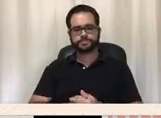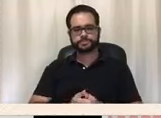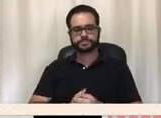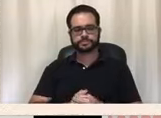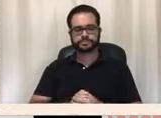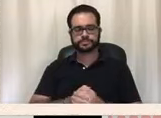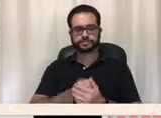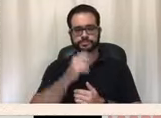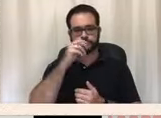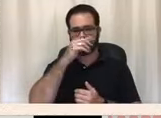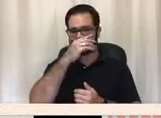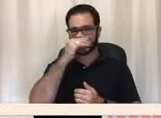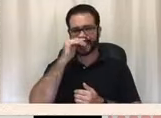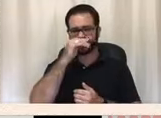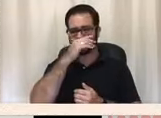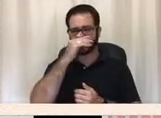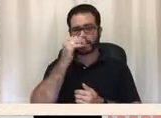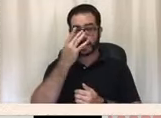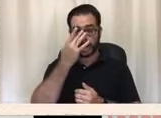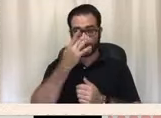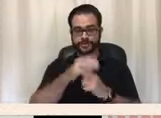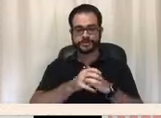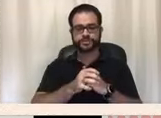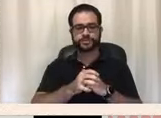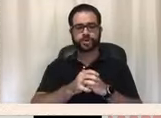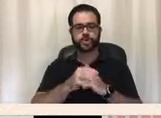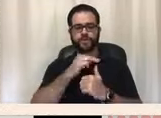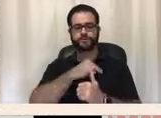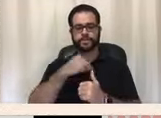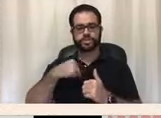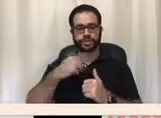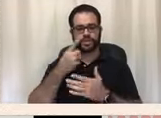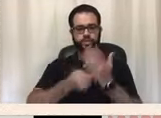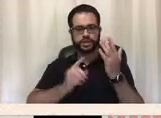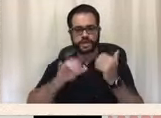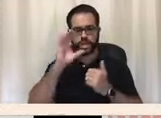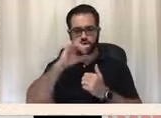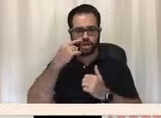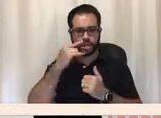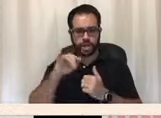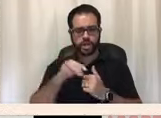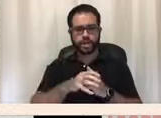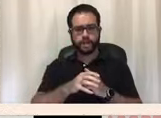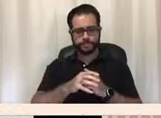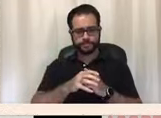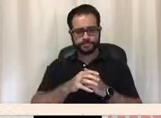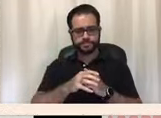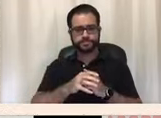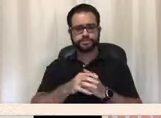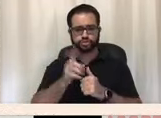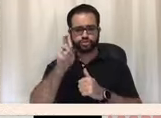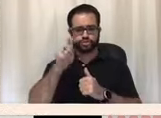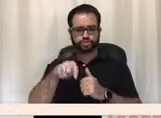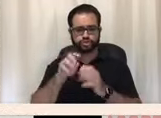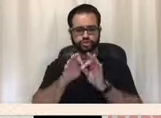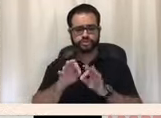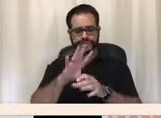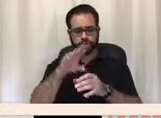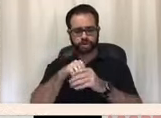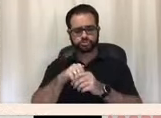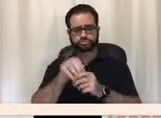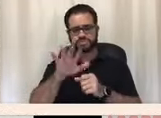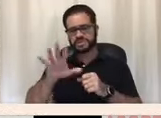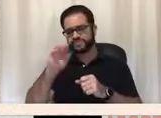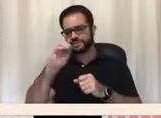So membership, what does this look like? Well, it should be diverse. It should include at least 50% of